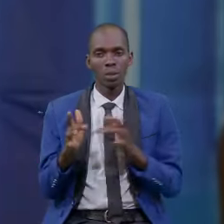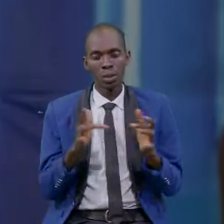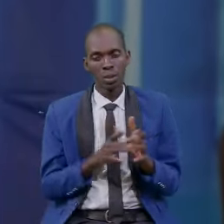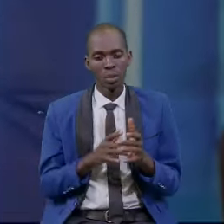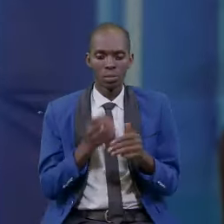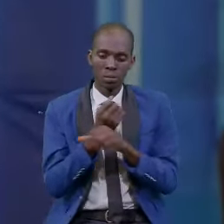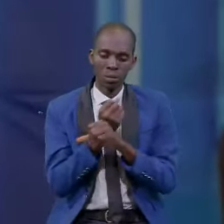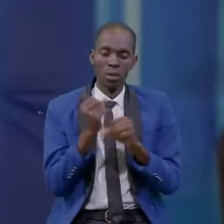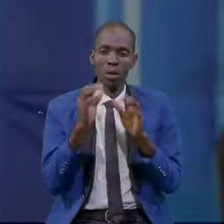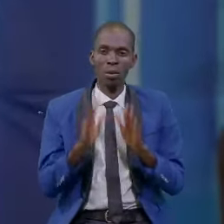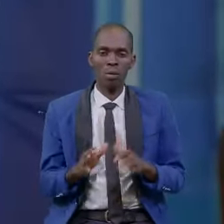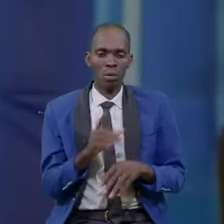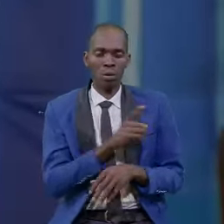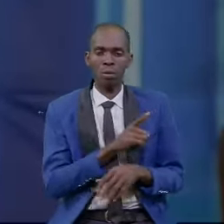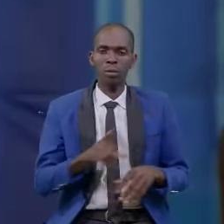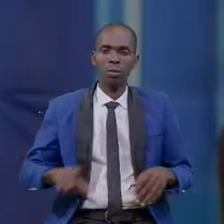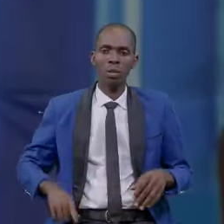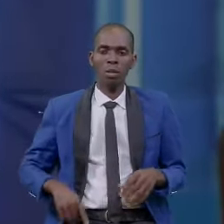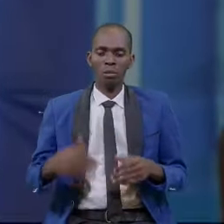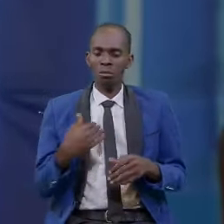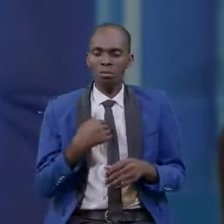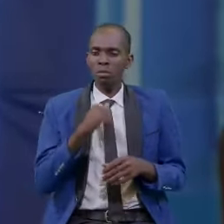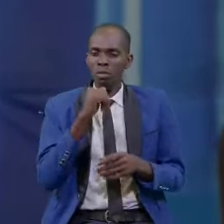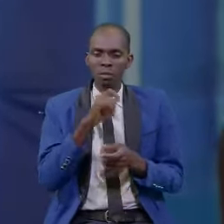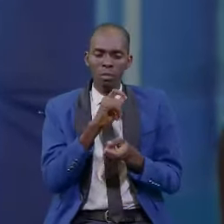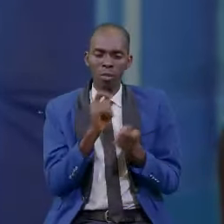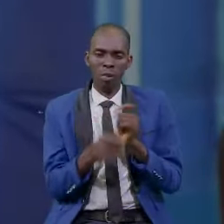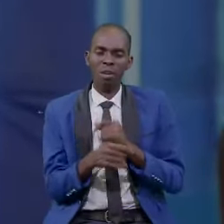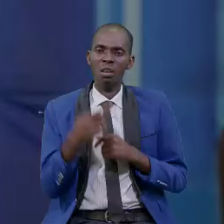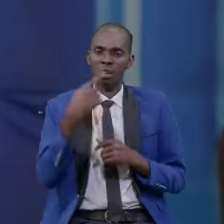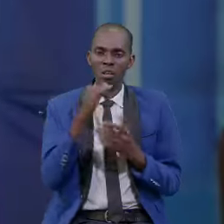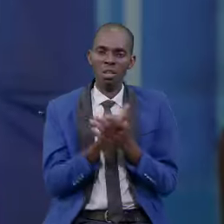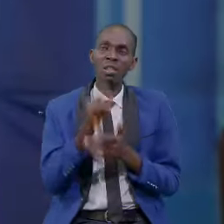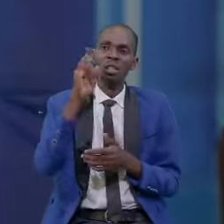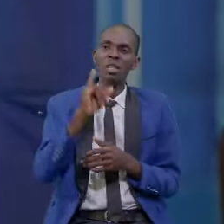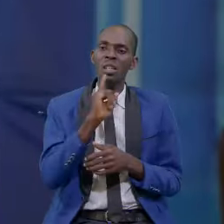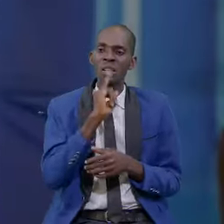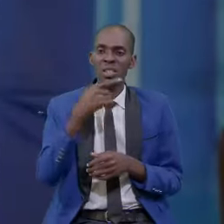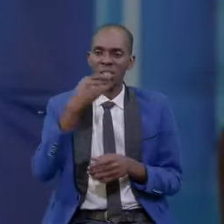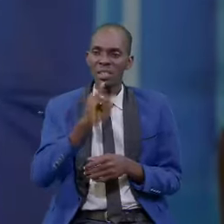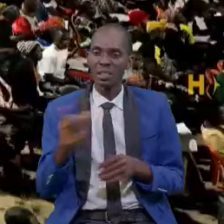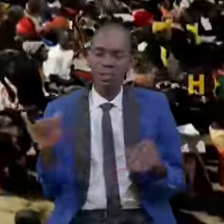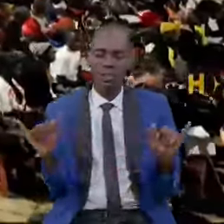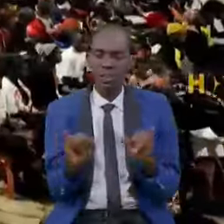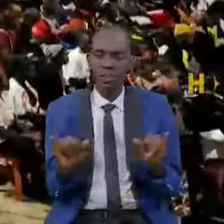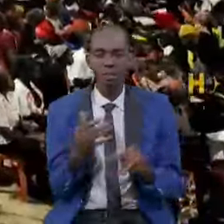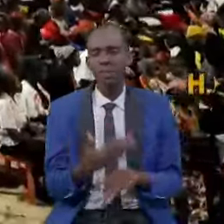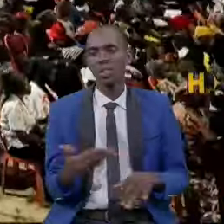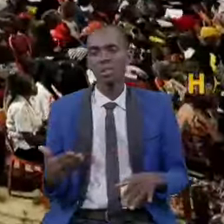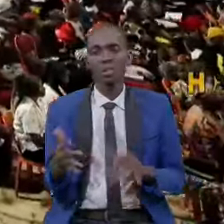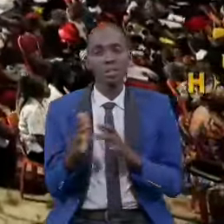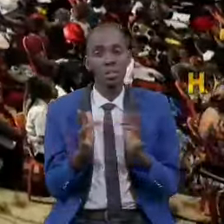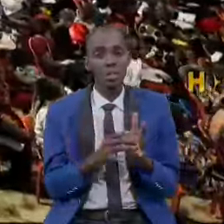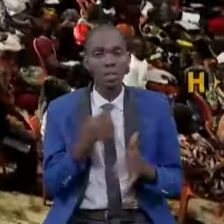Savior, Lord, has not changed. He says the same thing. Jesus said